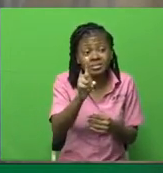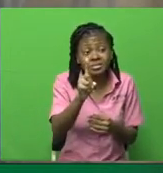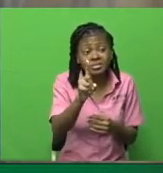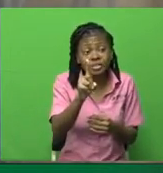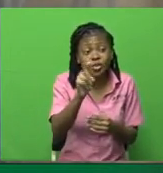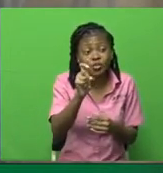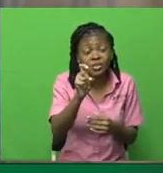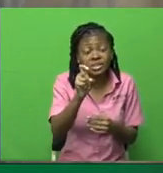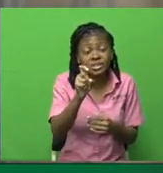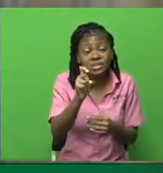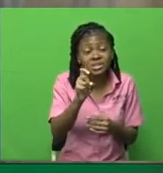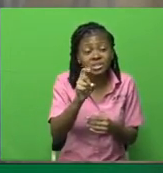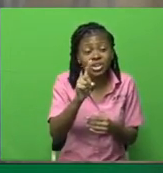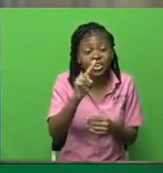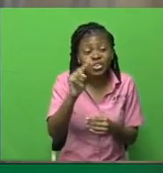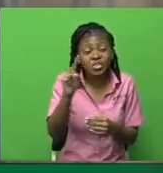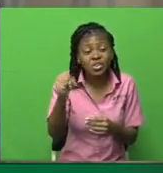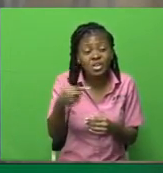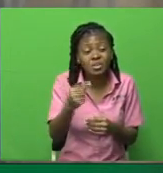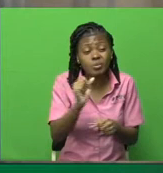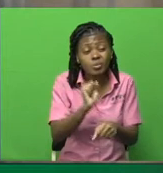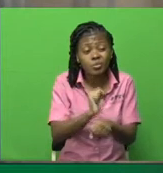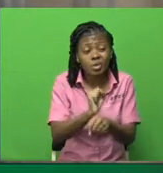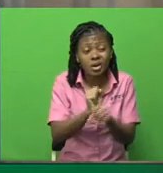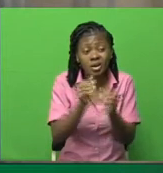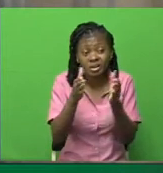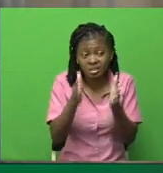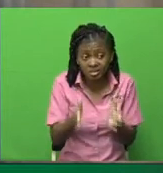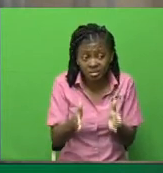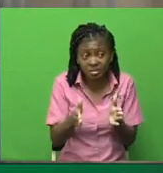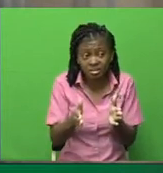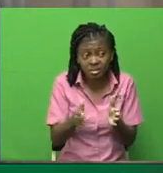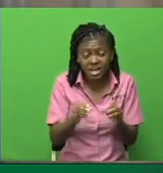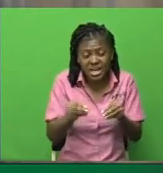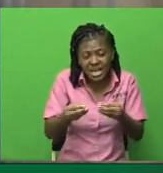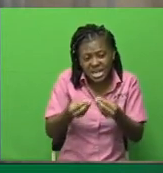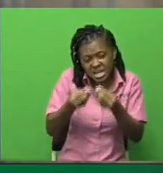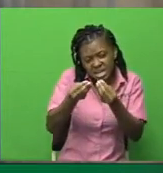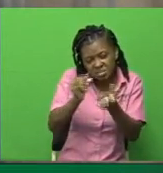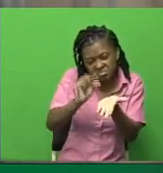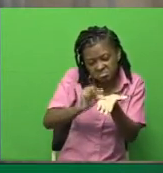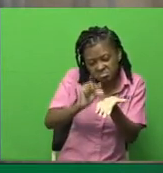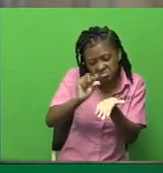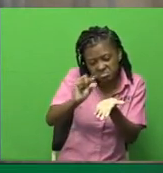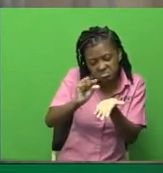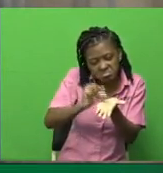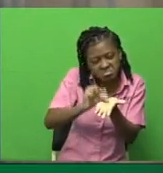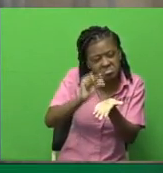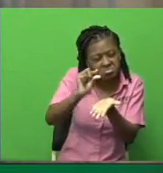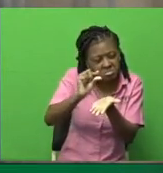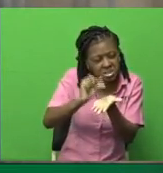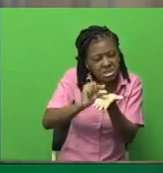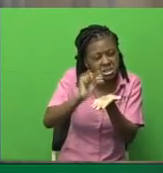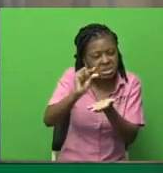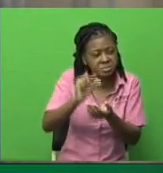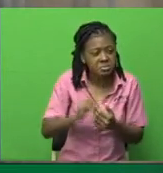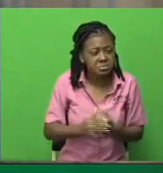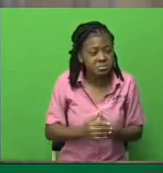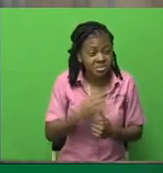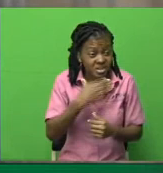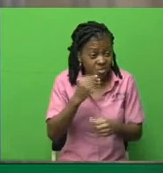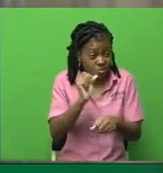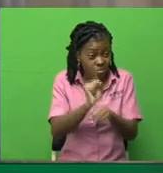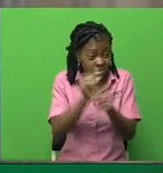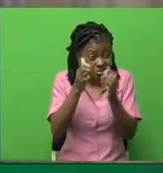trade 100 000 workers a trail of breadcrumbs falling from the master's table and the unions have so far